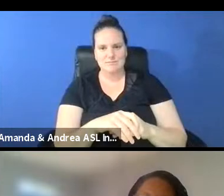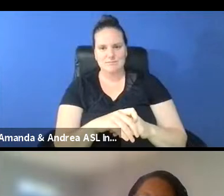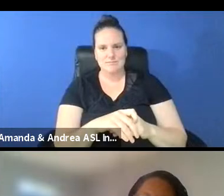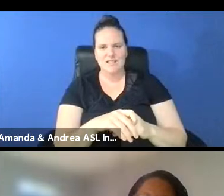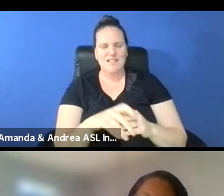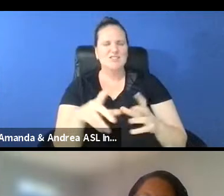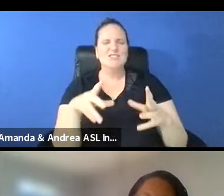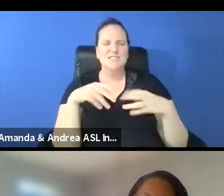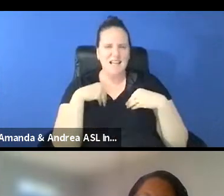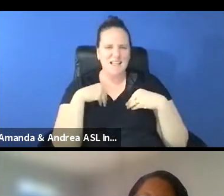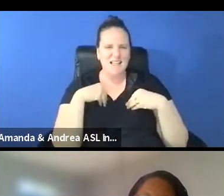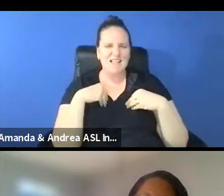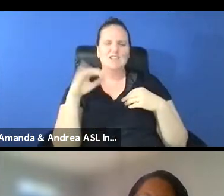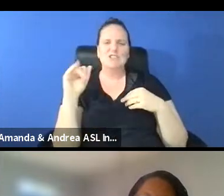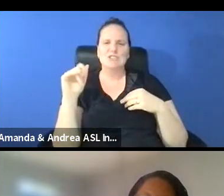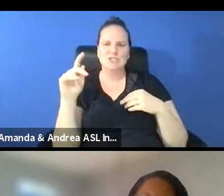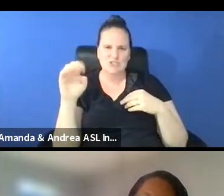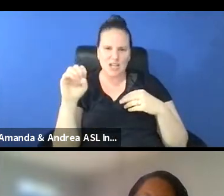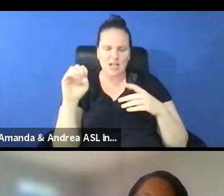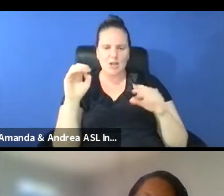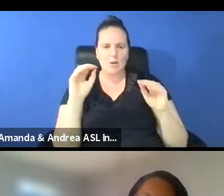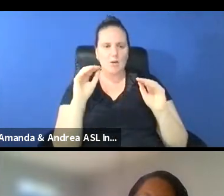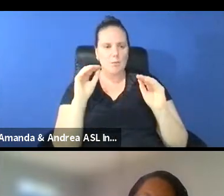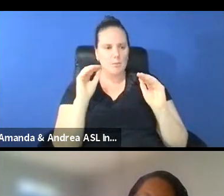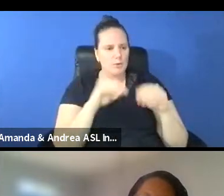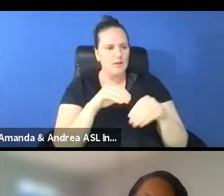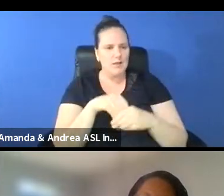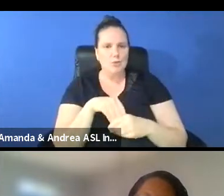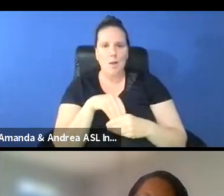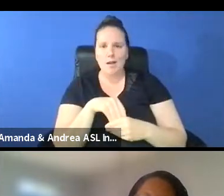Just take it, Jake. Take it, put it in your pocket,